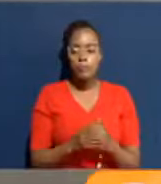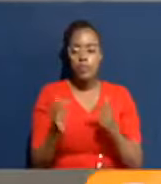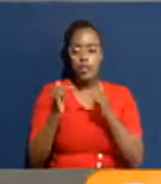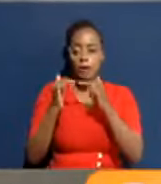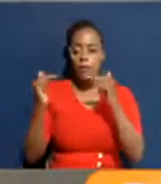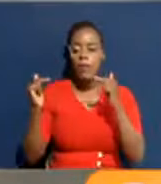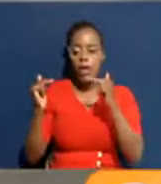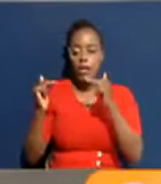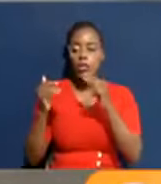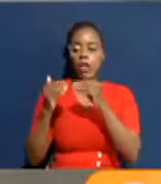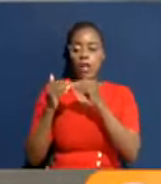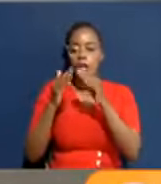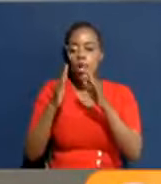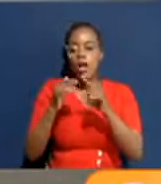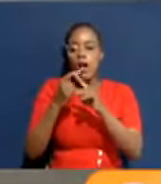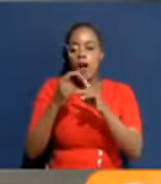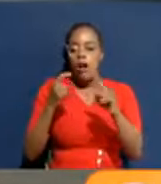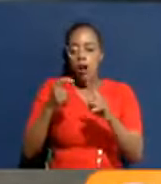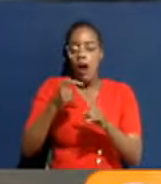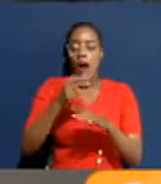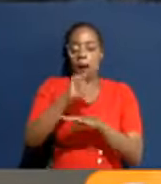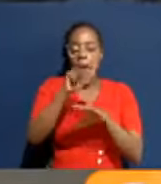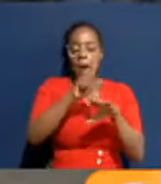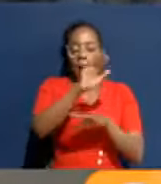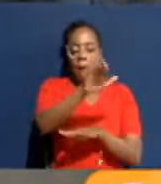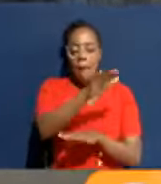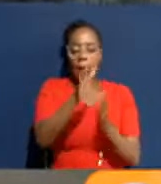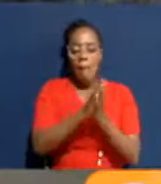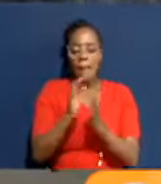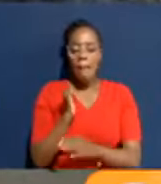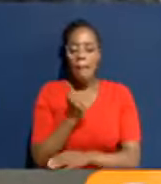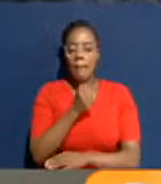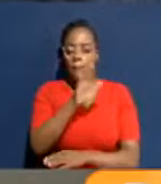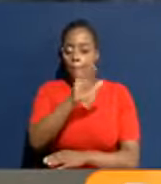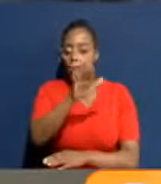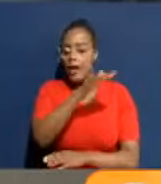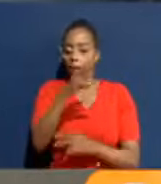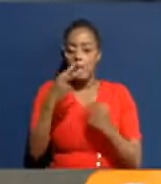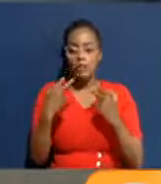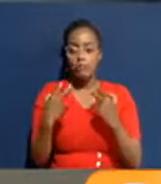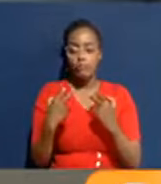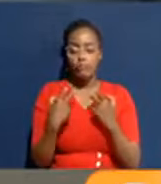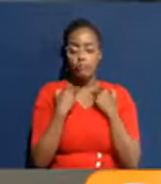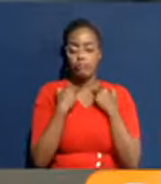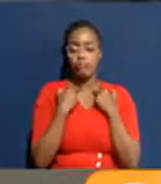Opposition lawmakers from the bicameral parliament soon found themselves engulfed